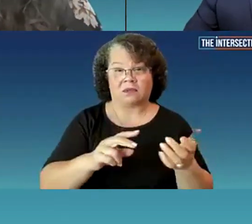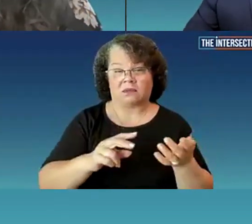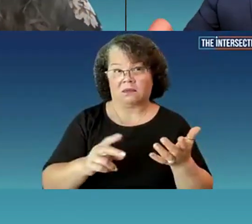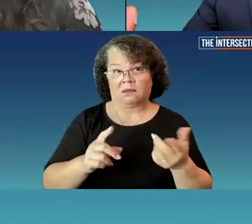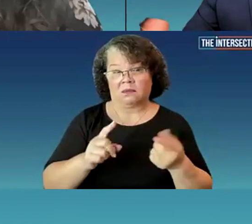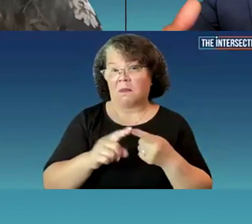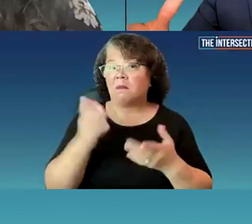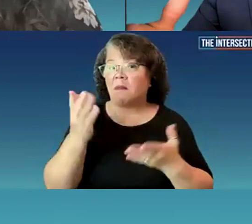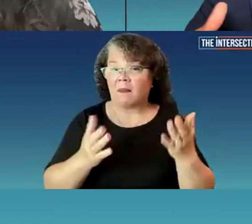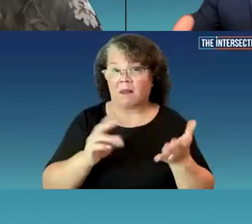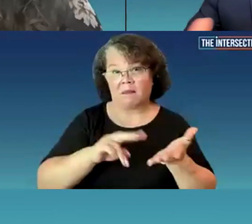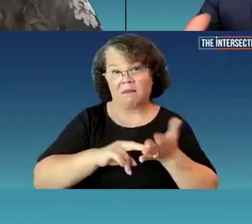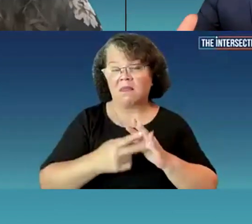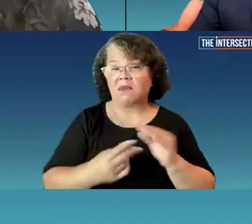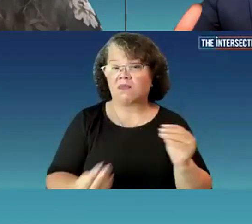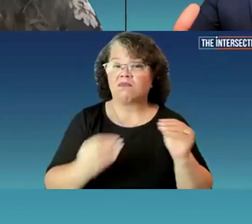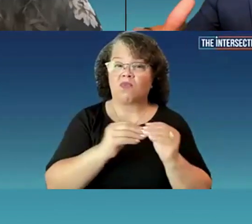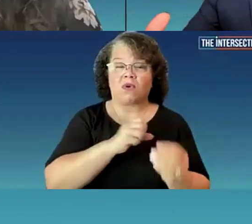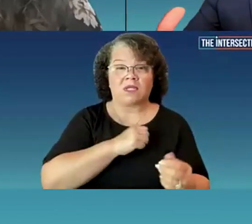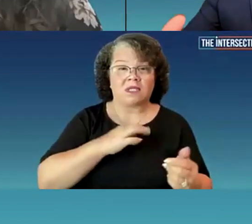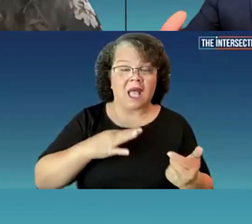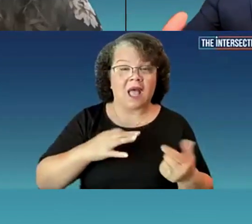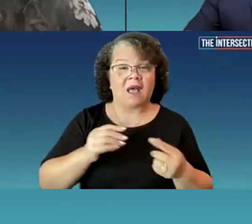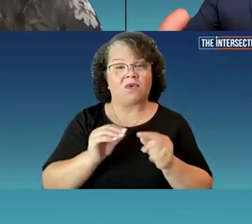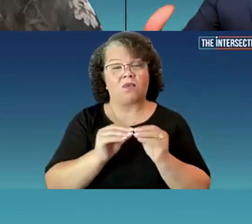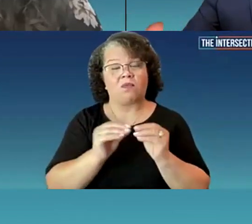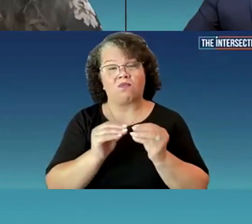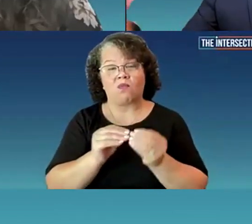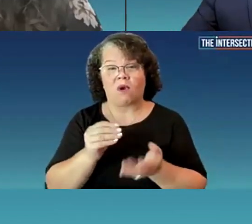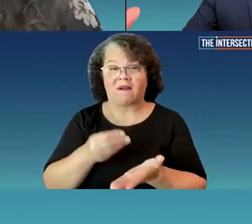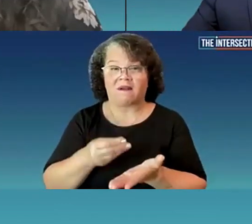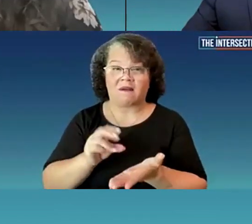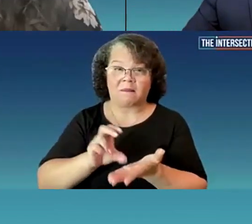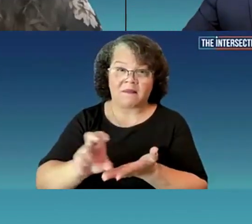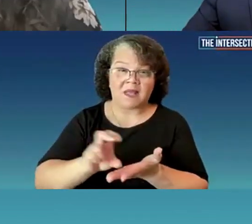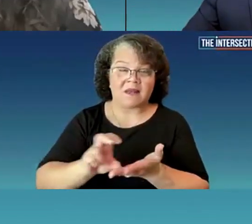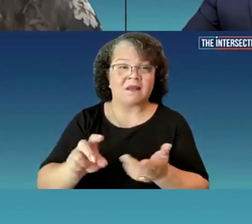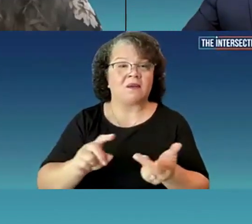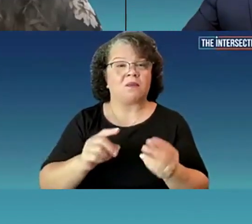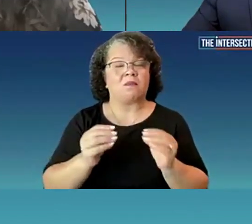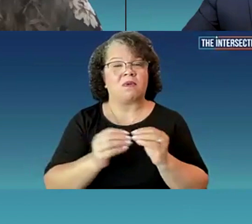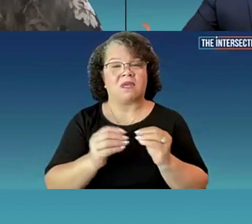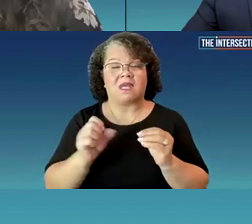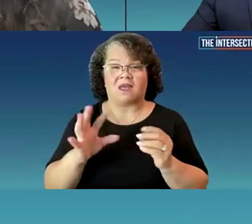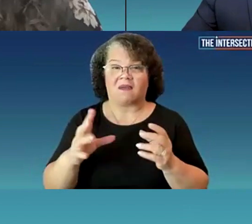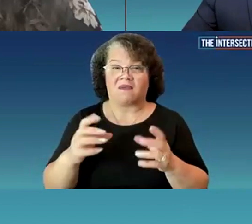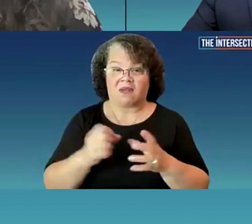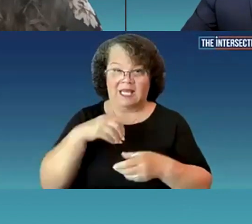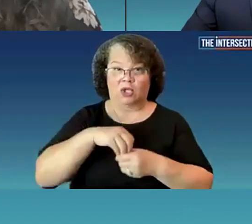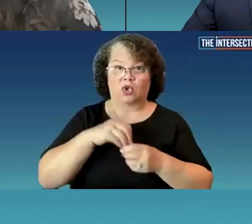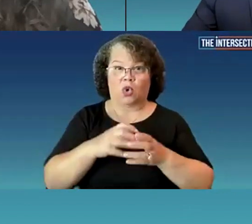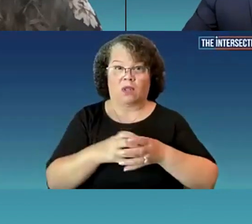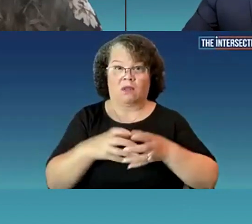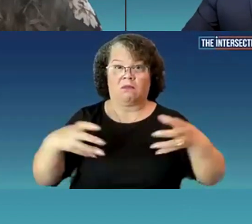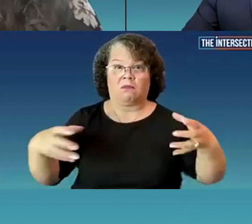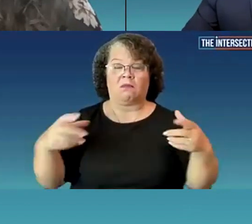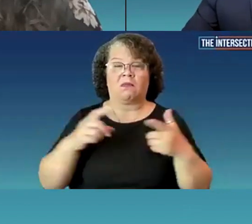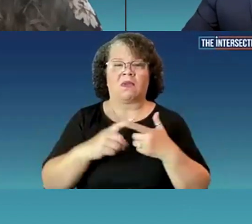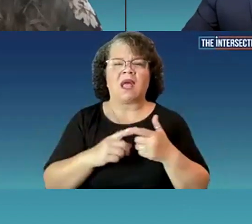more collaboration across the organization internally, or even with external partners? How do you make that